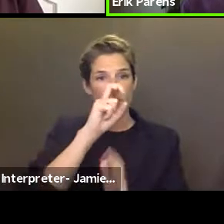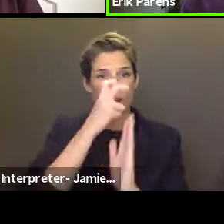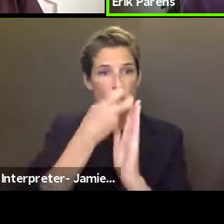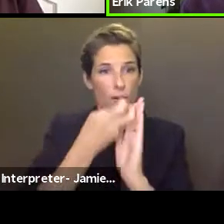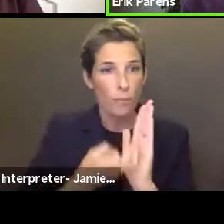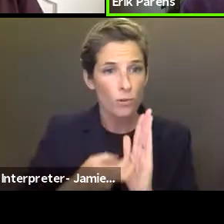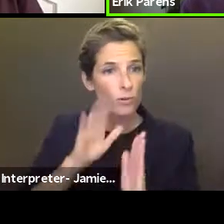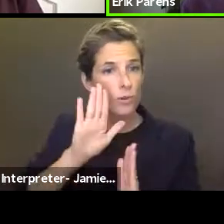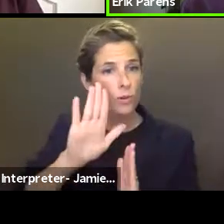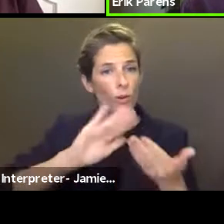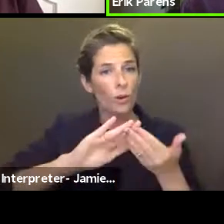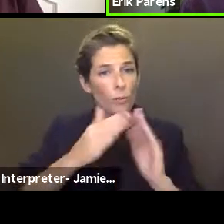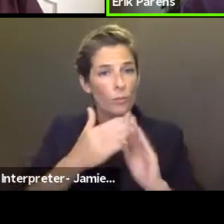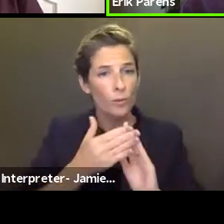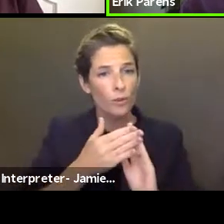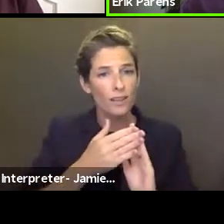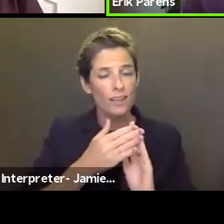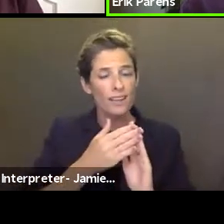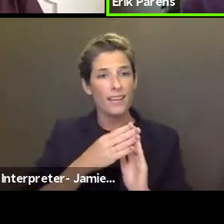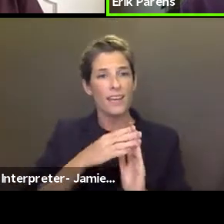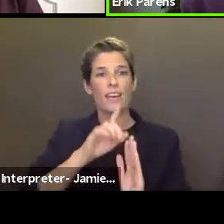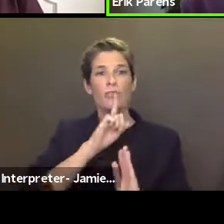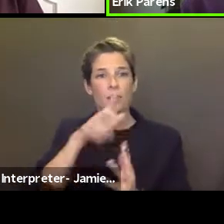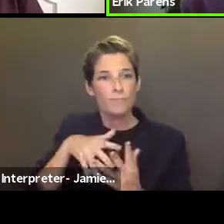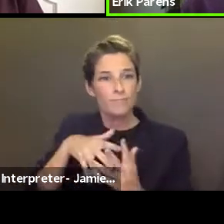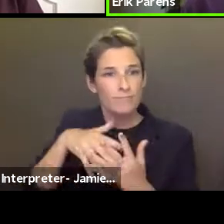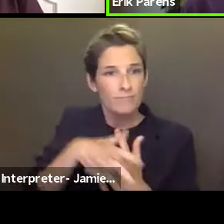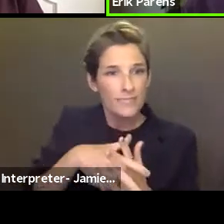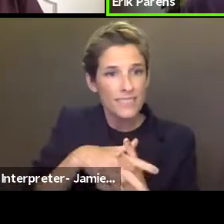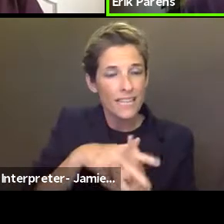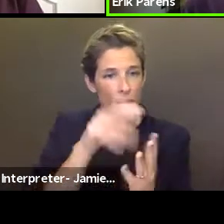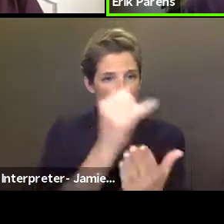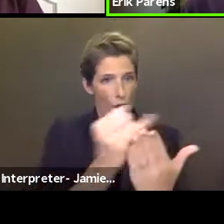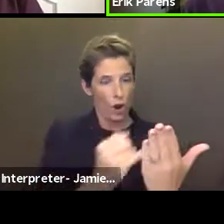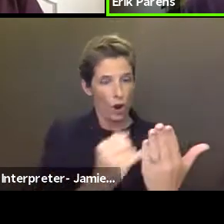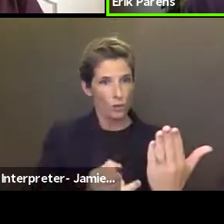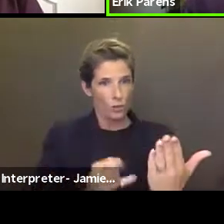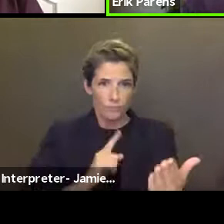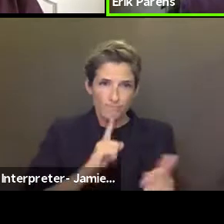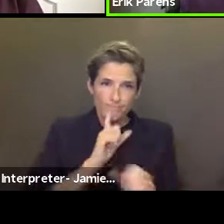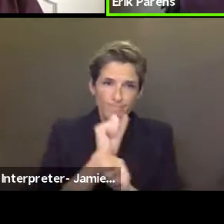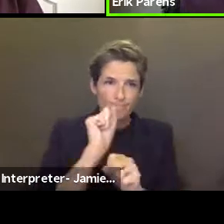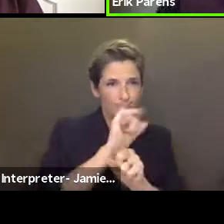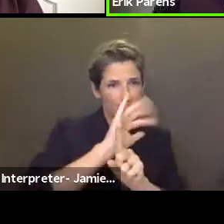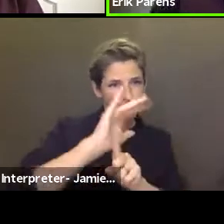her art, to flourish in her own new way.